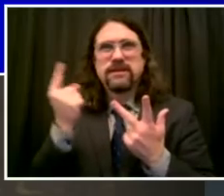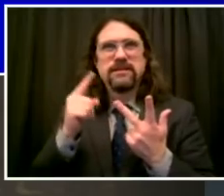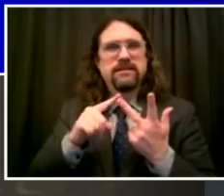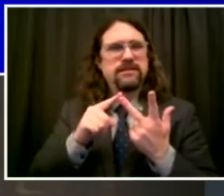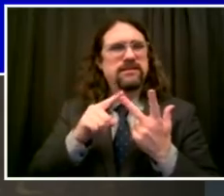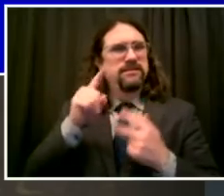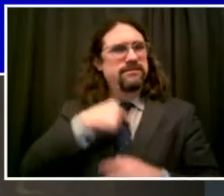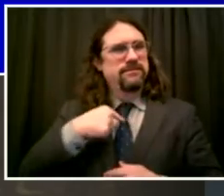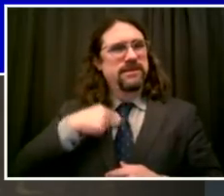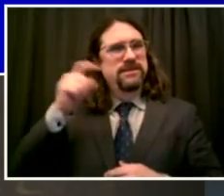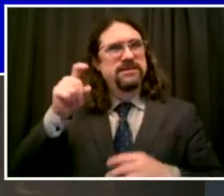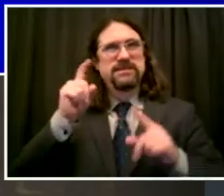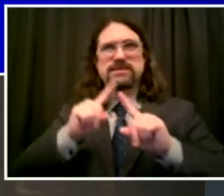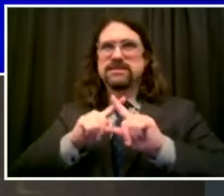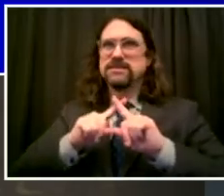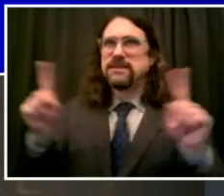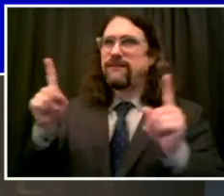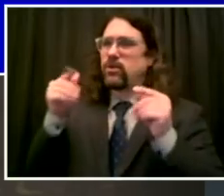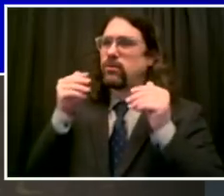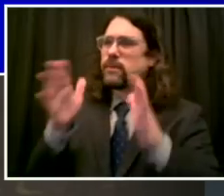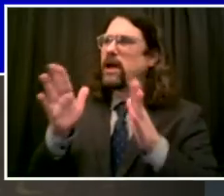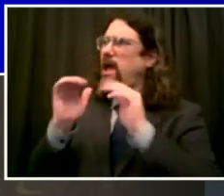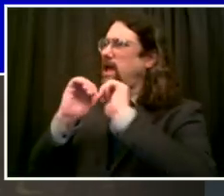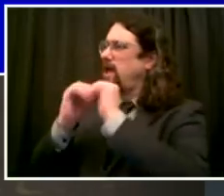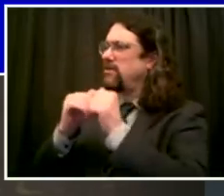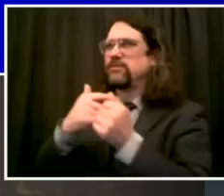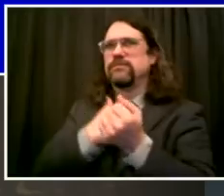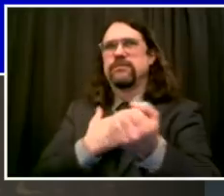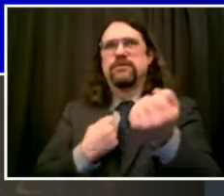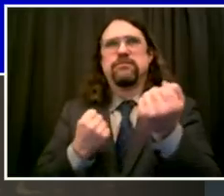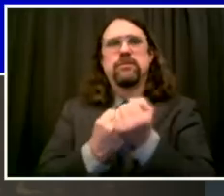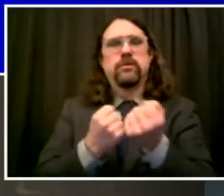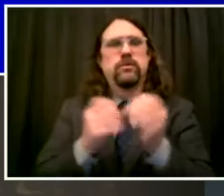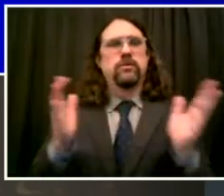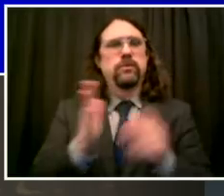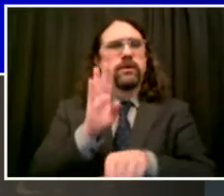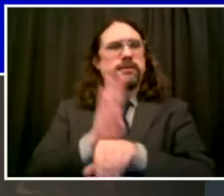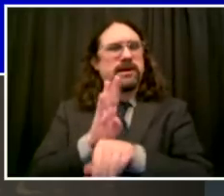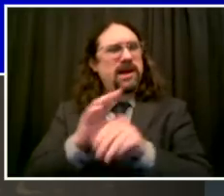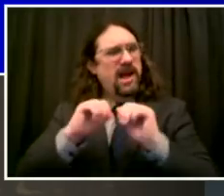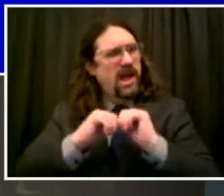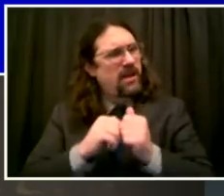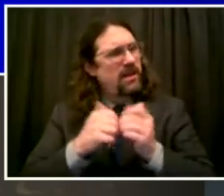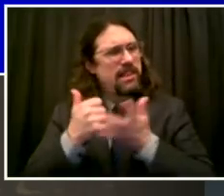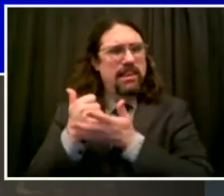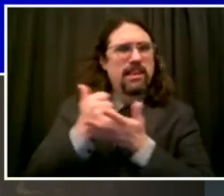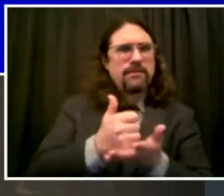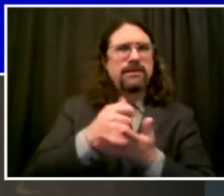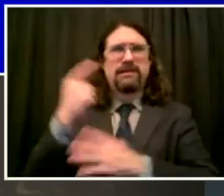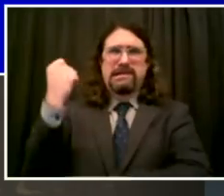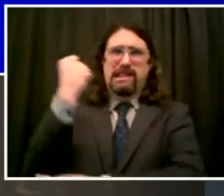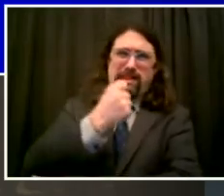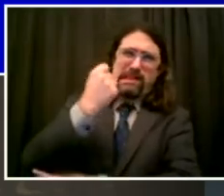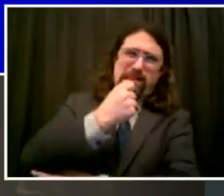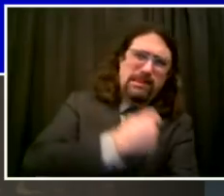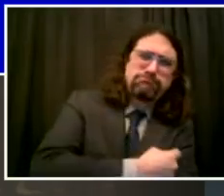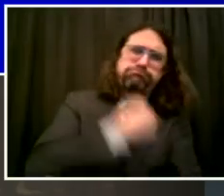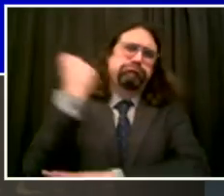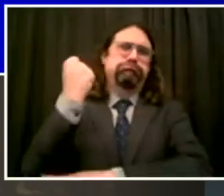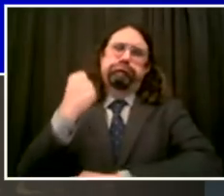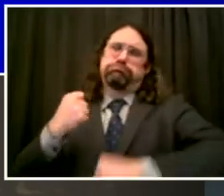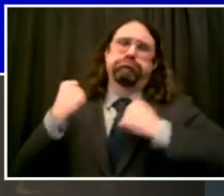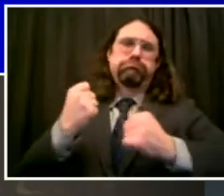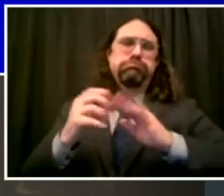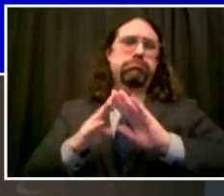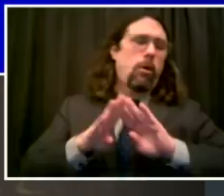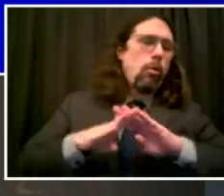to help them back on their feet and help them stay on their feet going forward. So I have two personnel announcements today that are related to